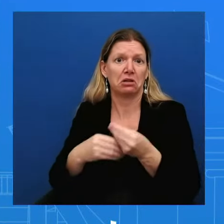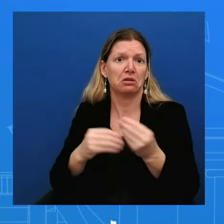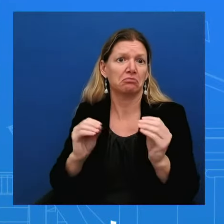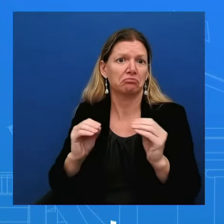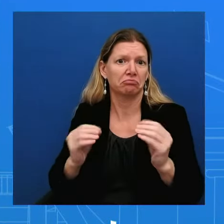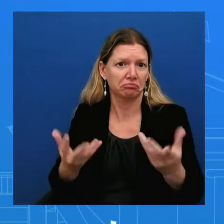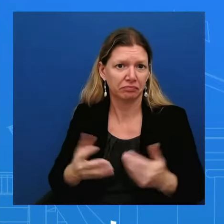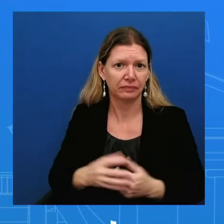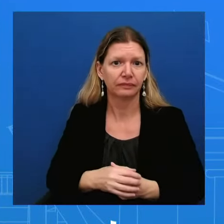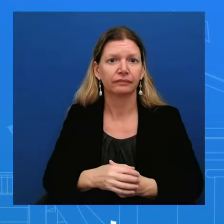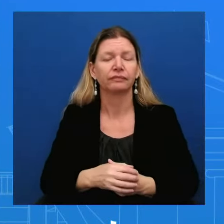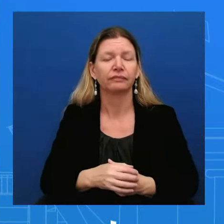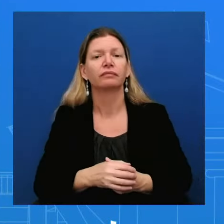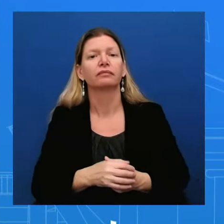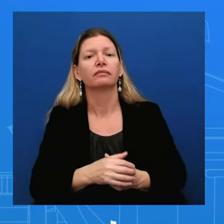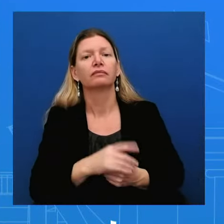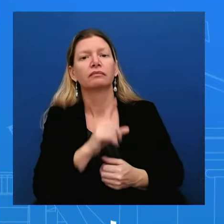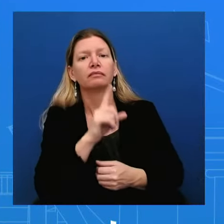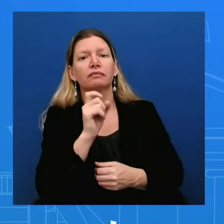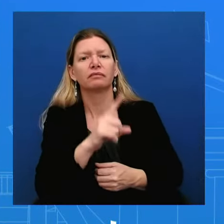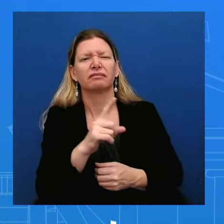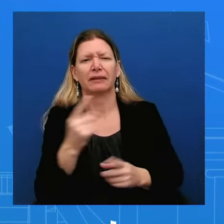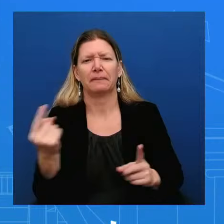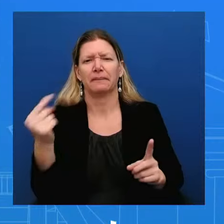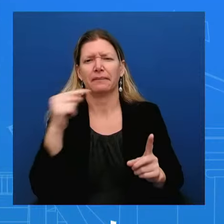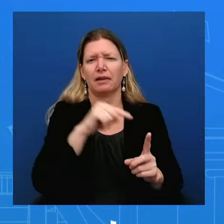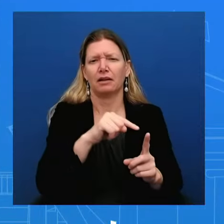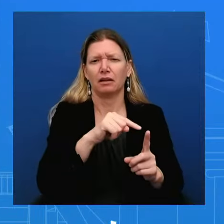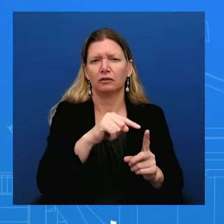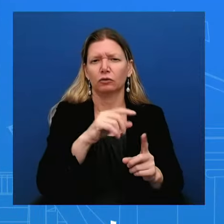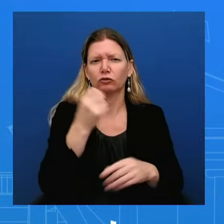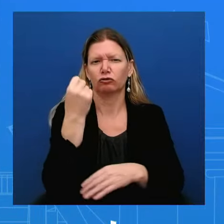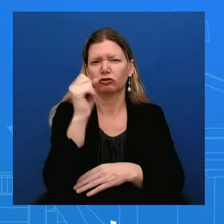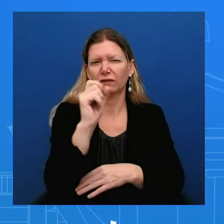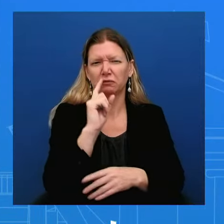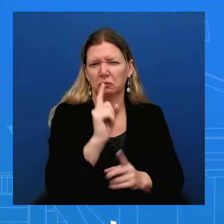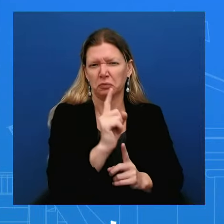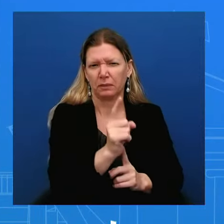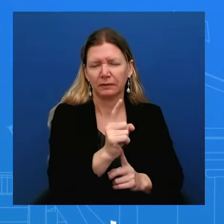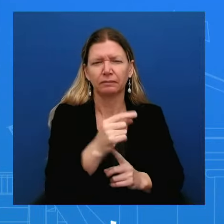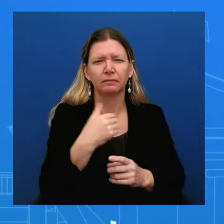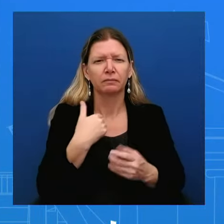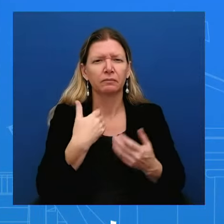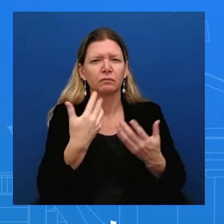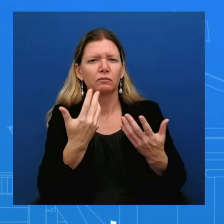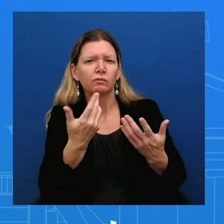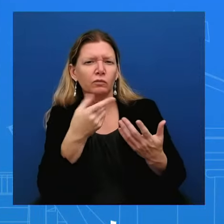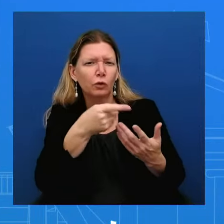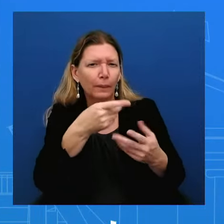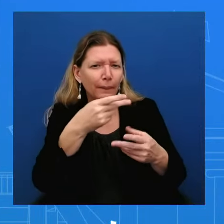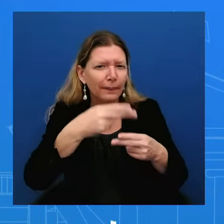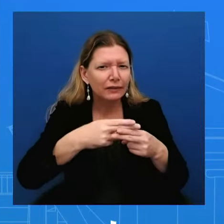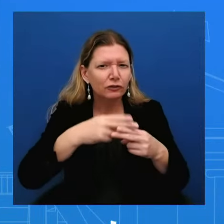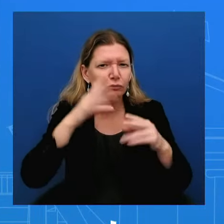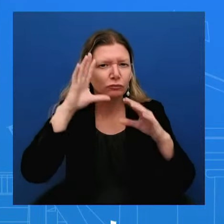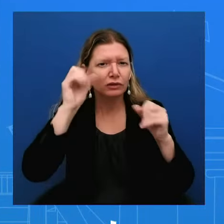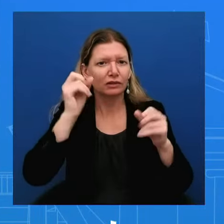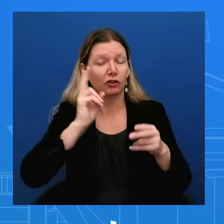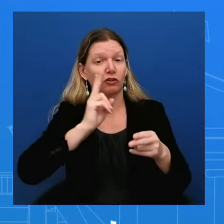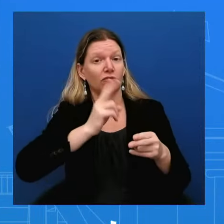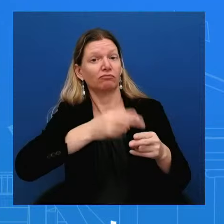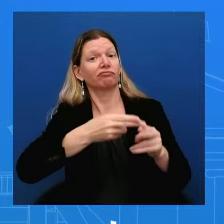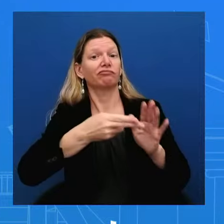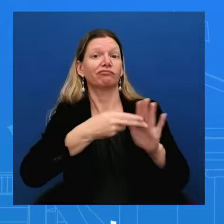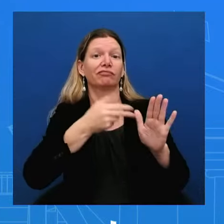sense. You had mentioned the president calls himself the most pro-union president. Not just him. Not just him. Yeah, union members. Yeah. But could